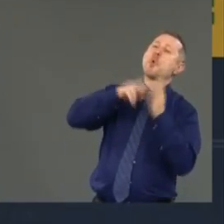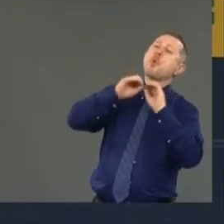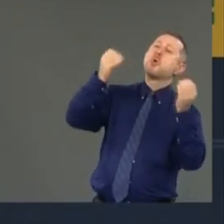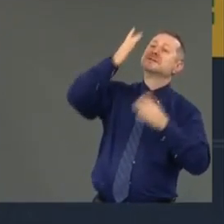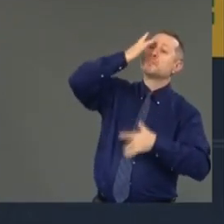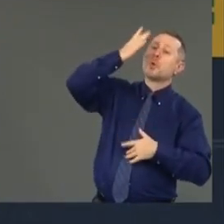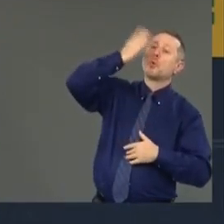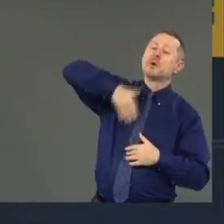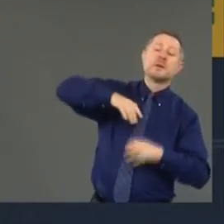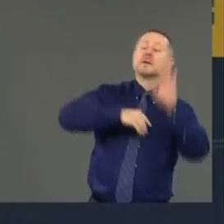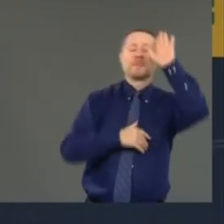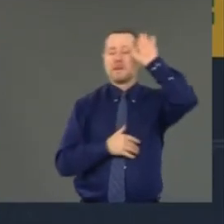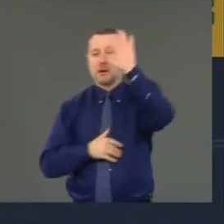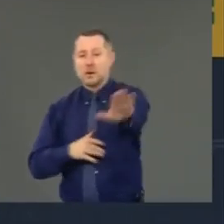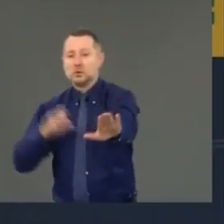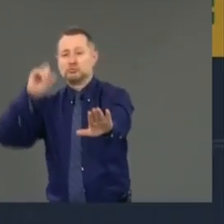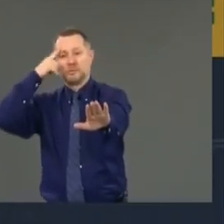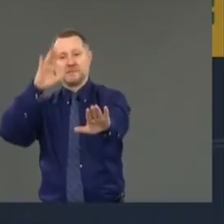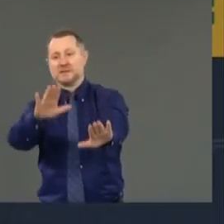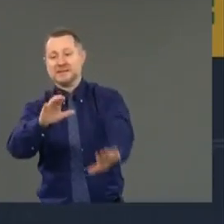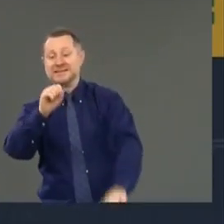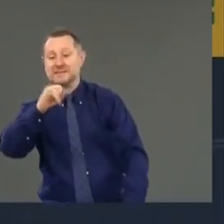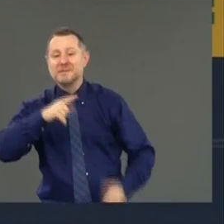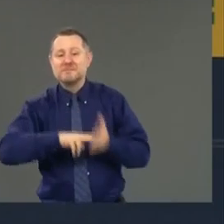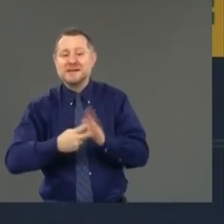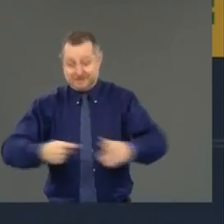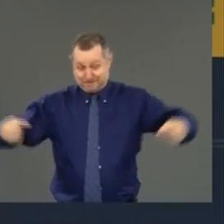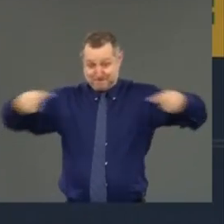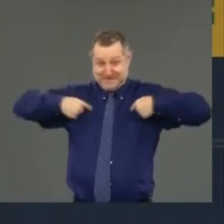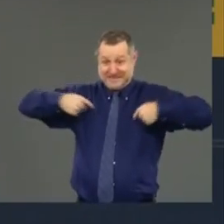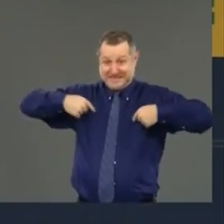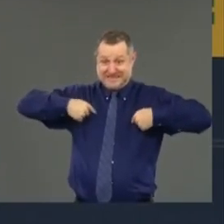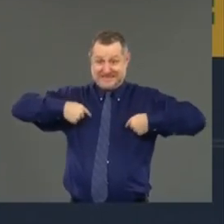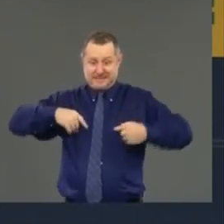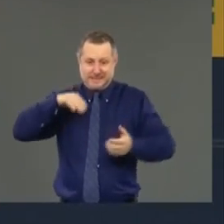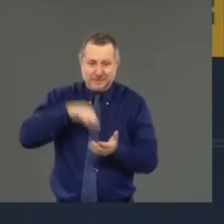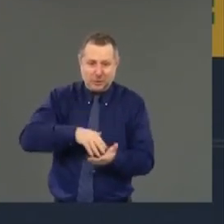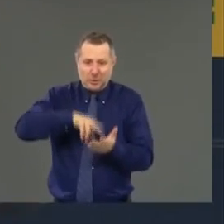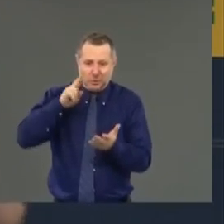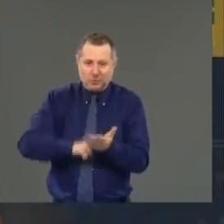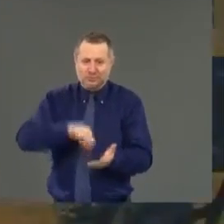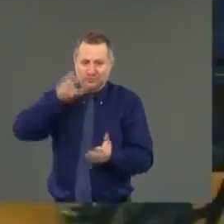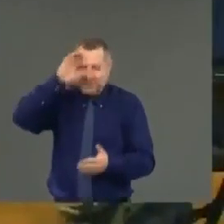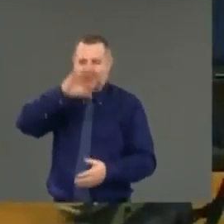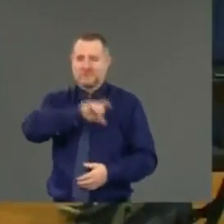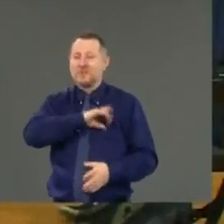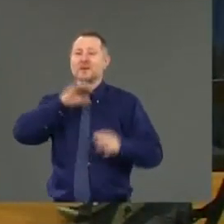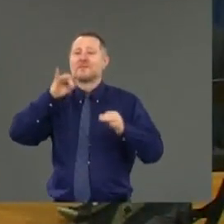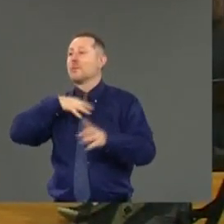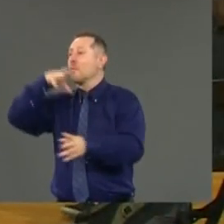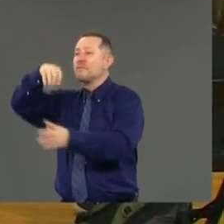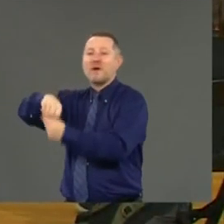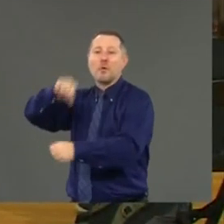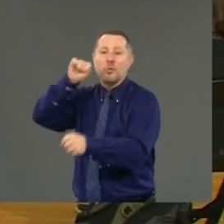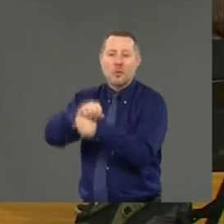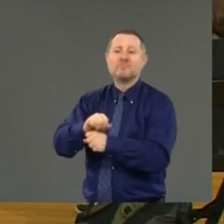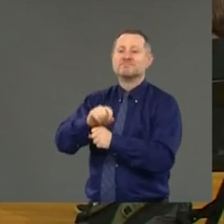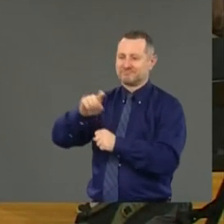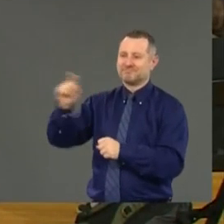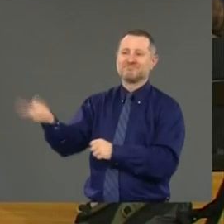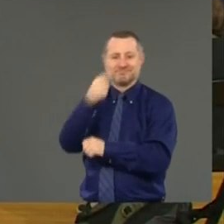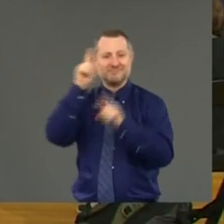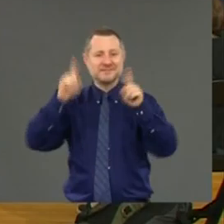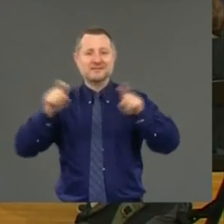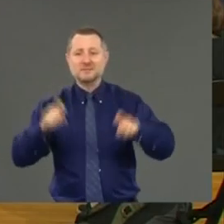who, if you're an essential worker or you're at a retail store, then yes. You met the president yesterday to talk